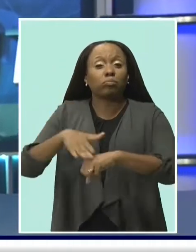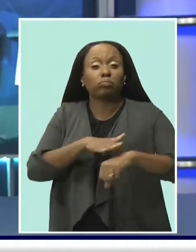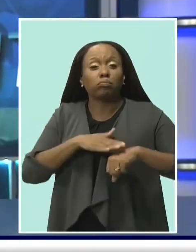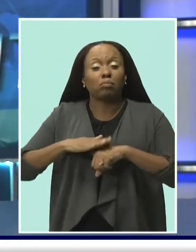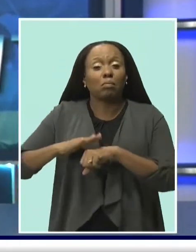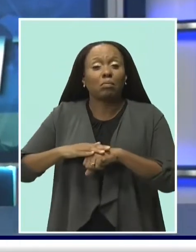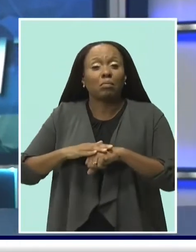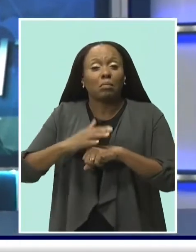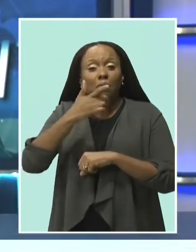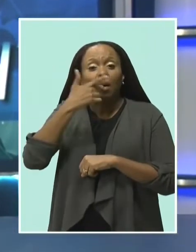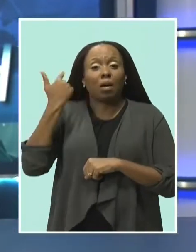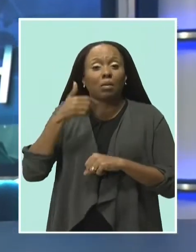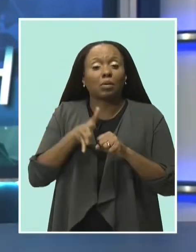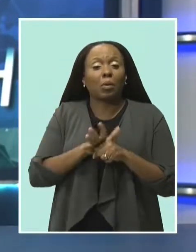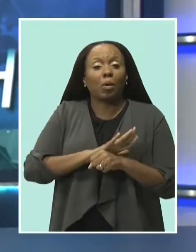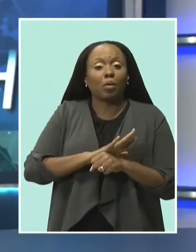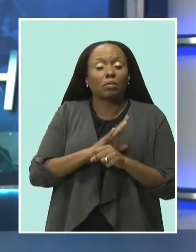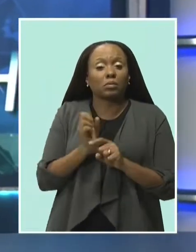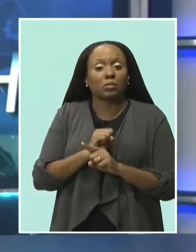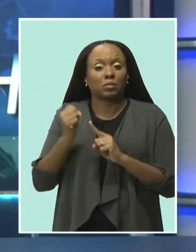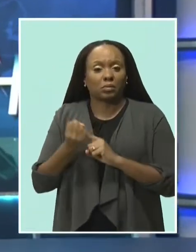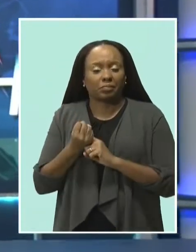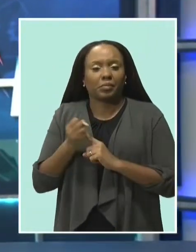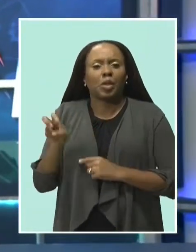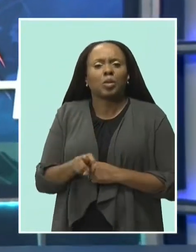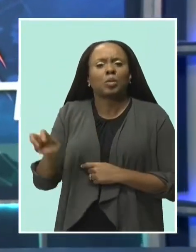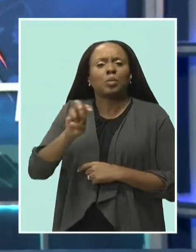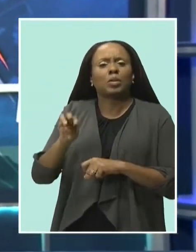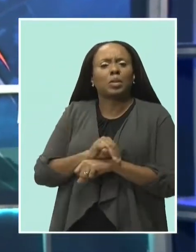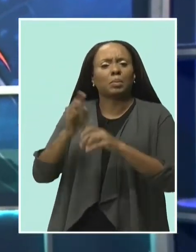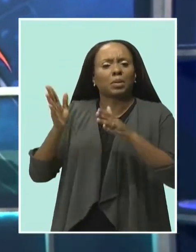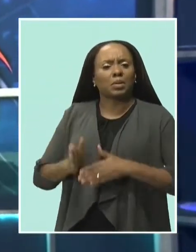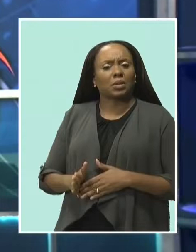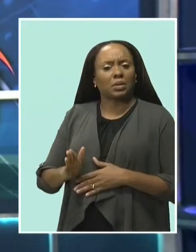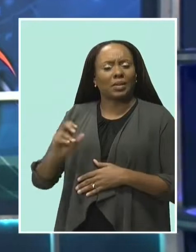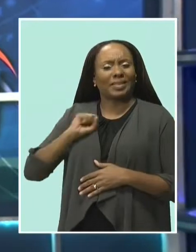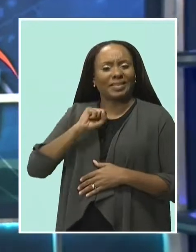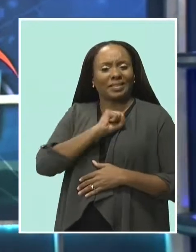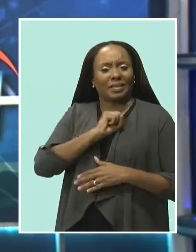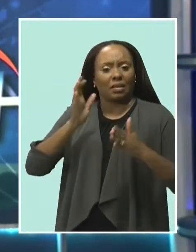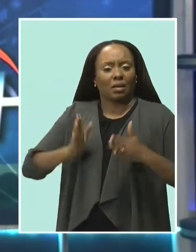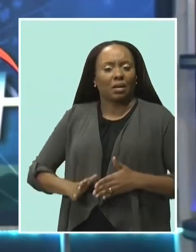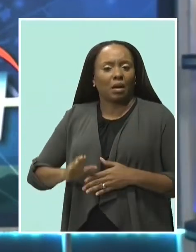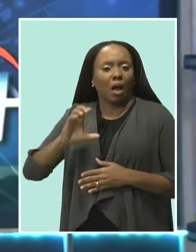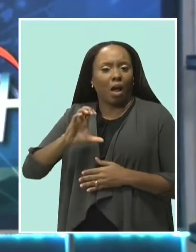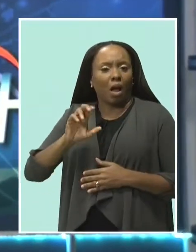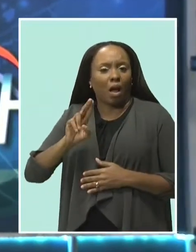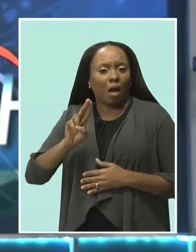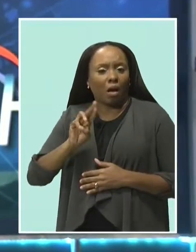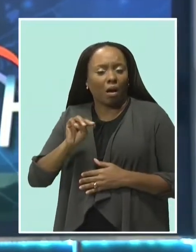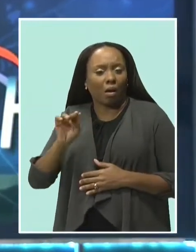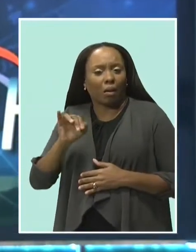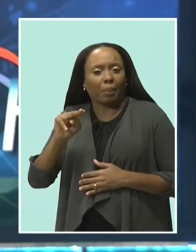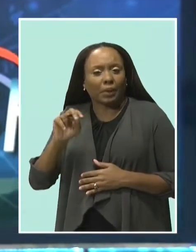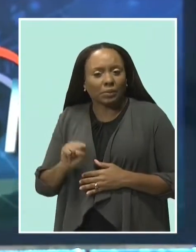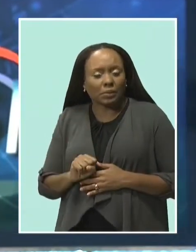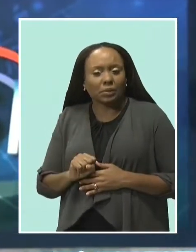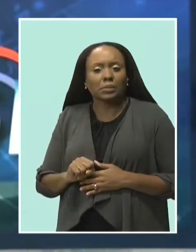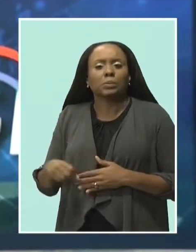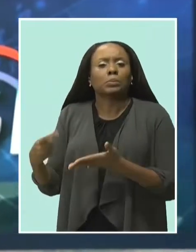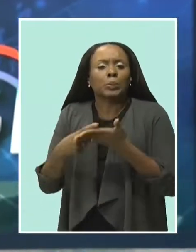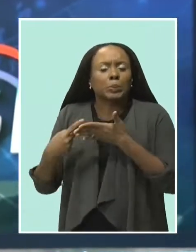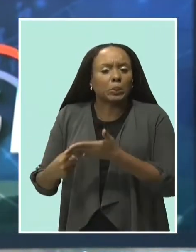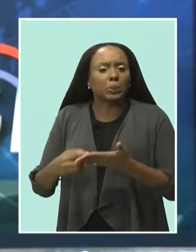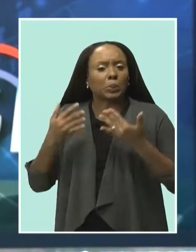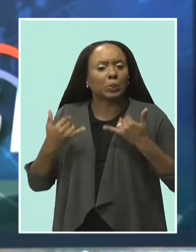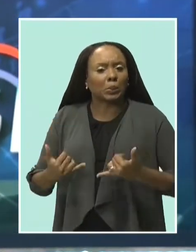current COVID-19 situation. It's coming from Tourism Minister Senator Lisa Cummins. Speaking in the Senate today during debate on the Constitution Amendment